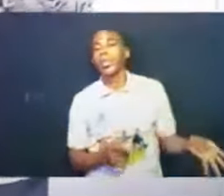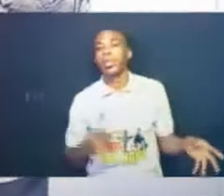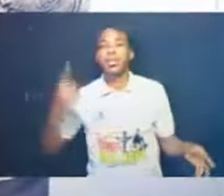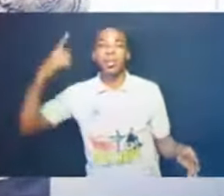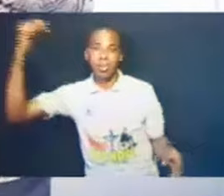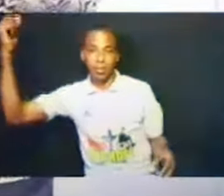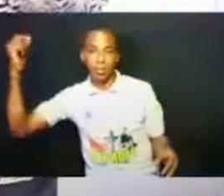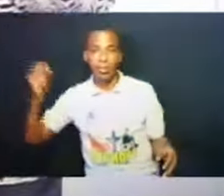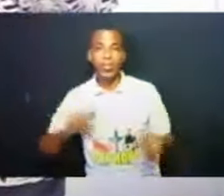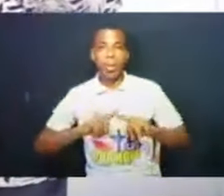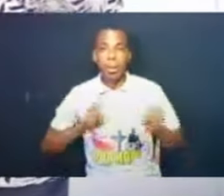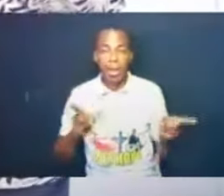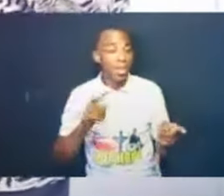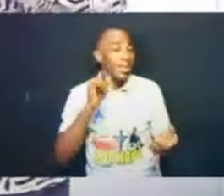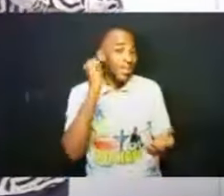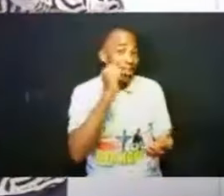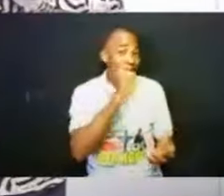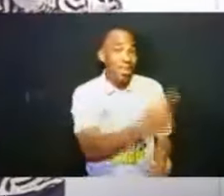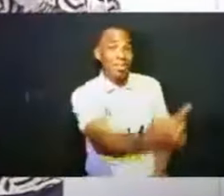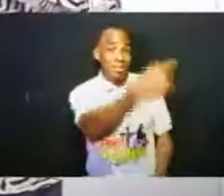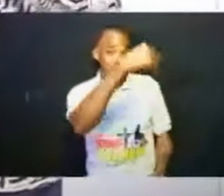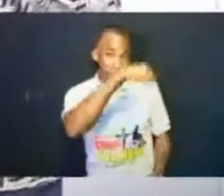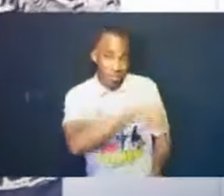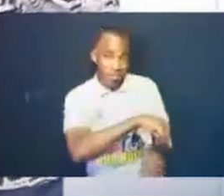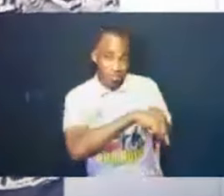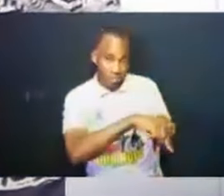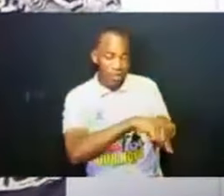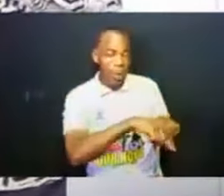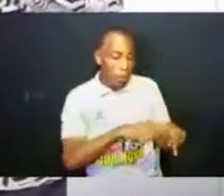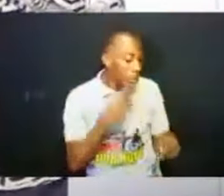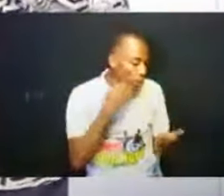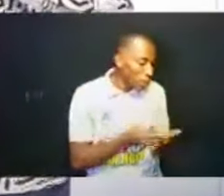not even tell the man that I've seen the money. This is what is going on in most Christian